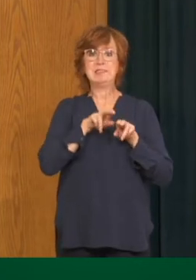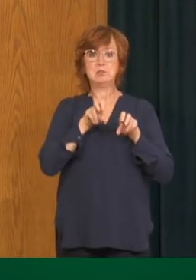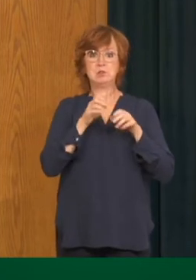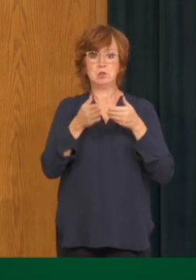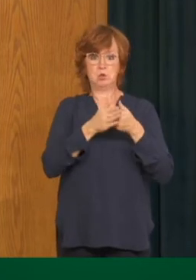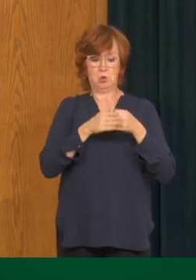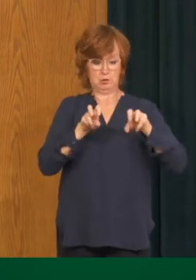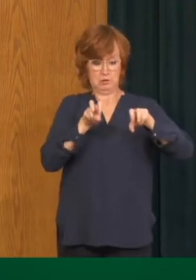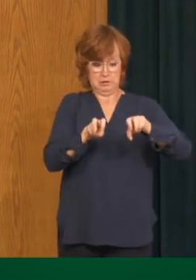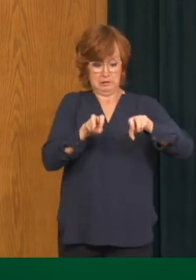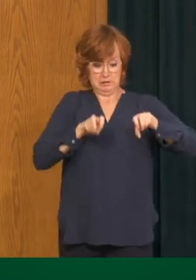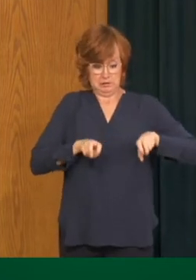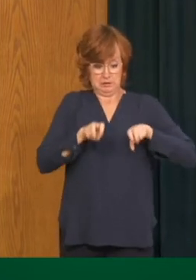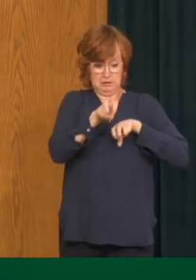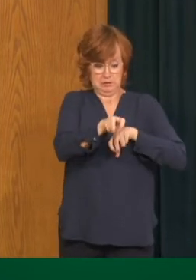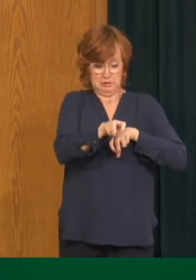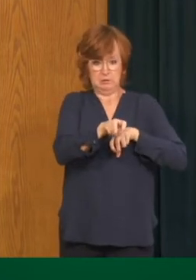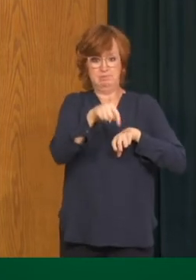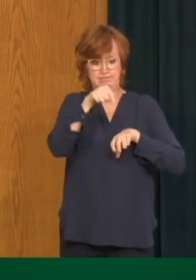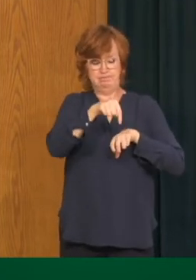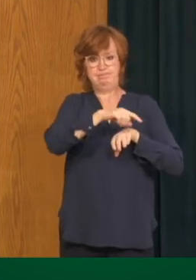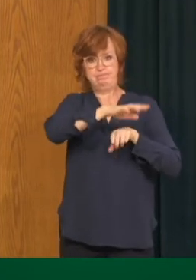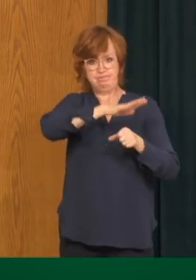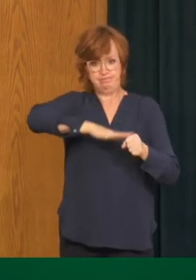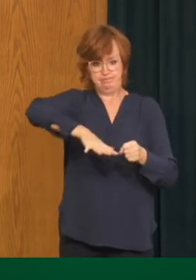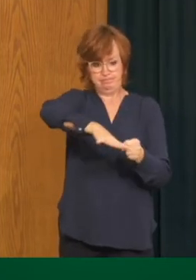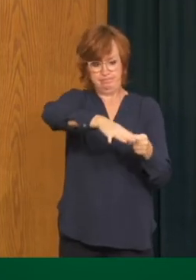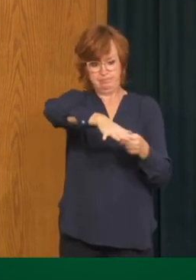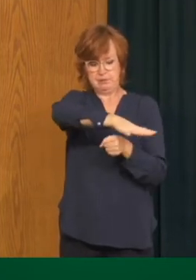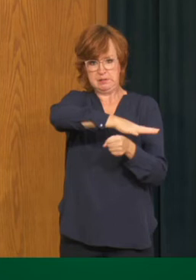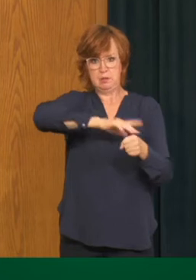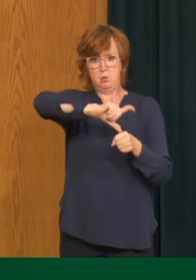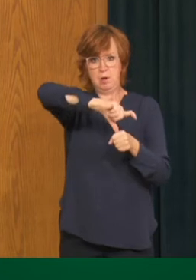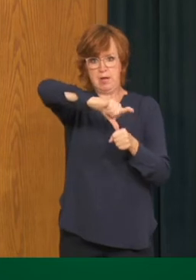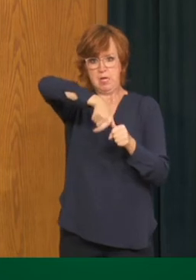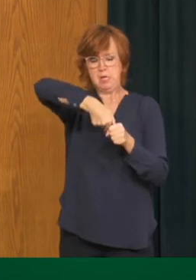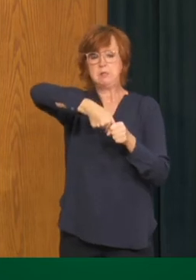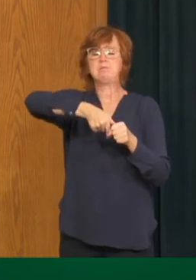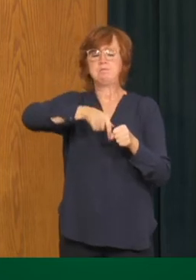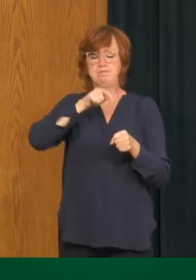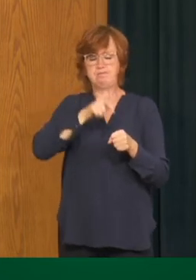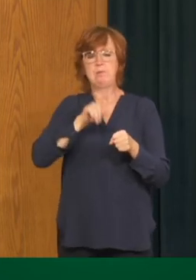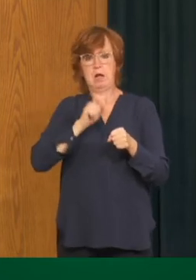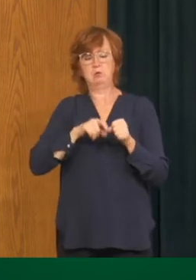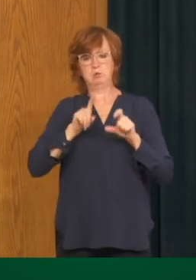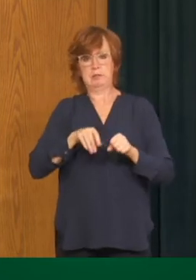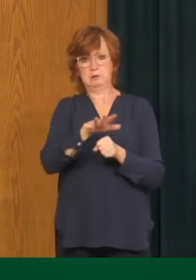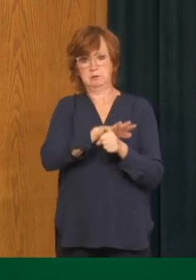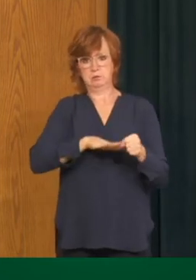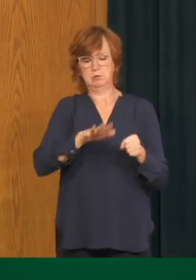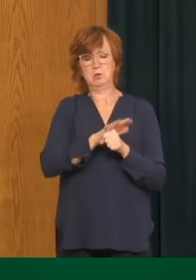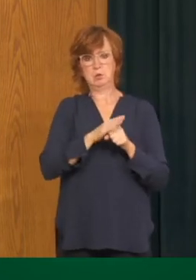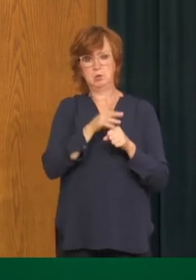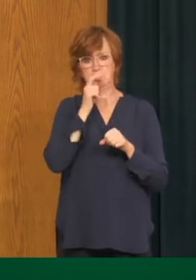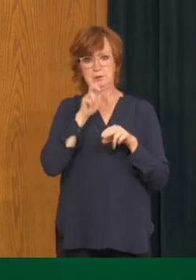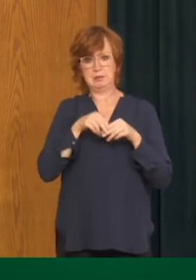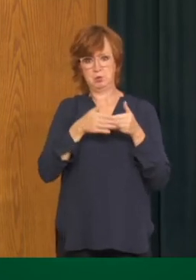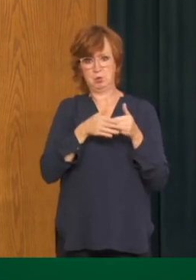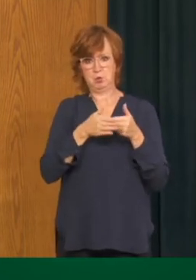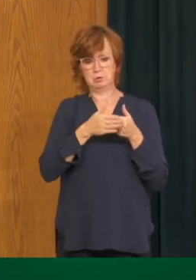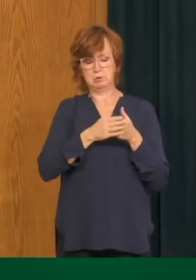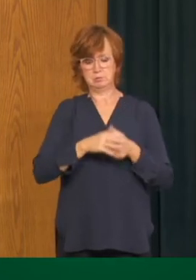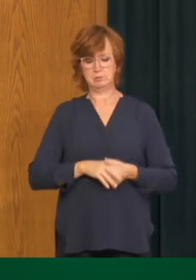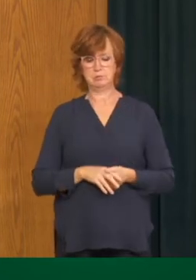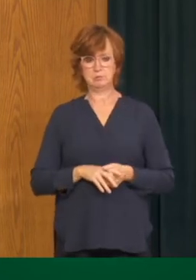But again, from what we have seen from cases and clusters in other settings, a child in a class who tests positive does